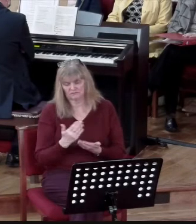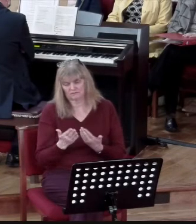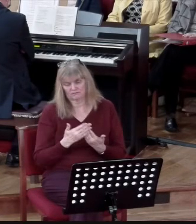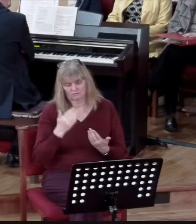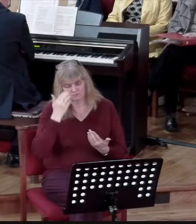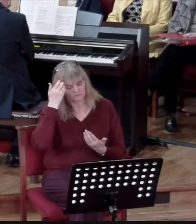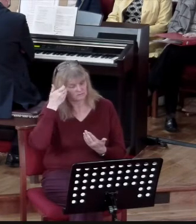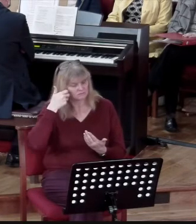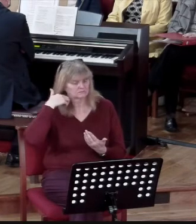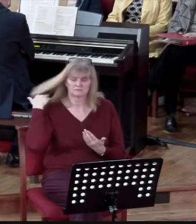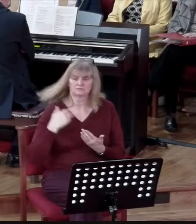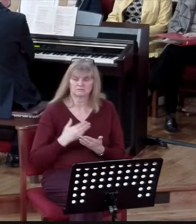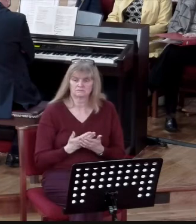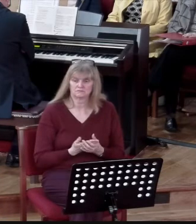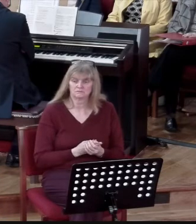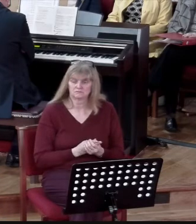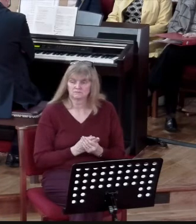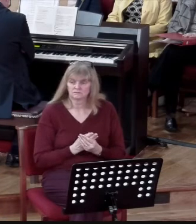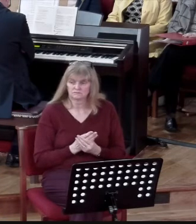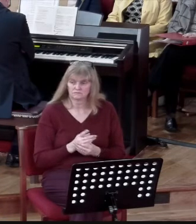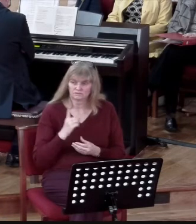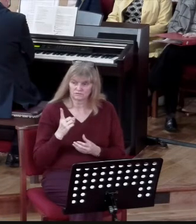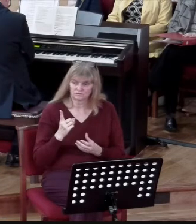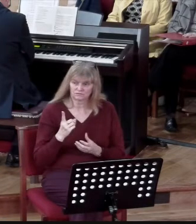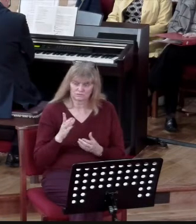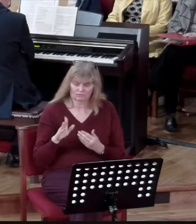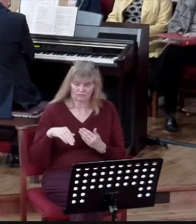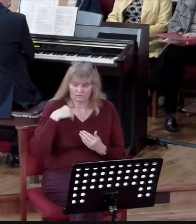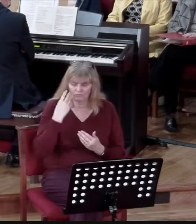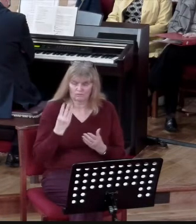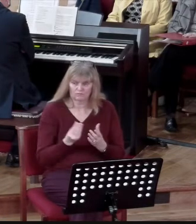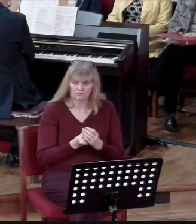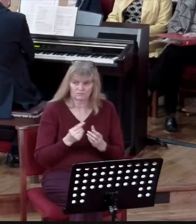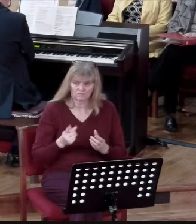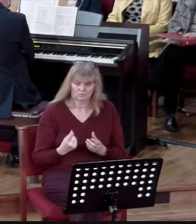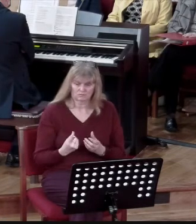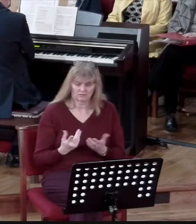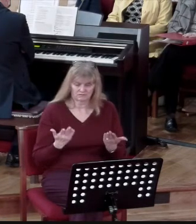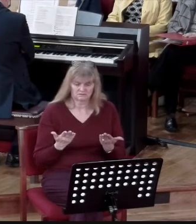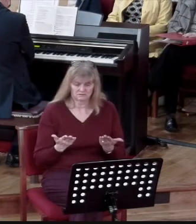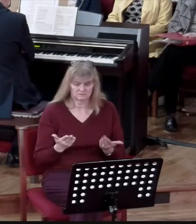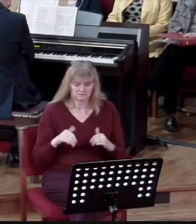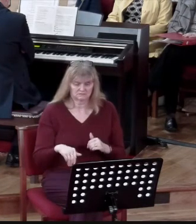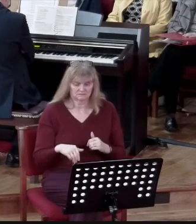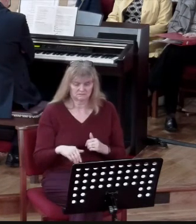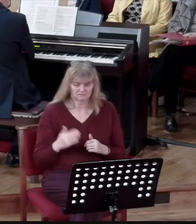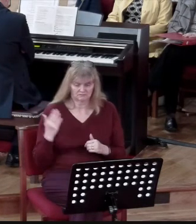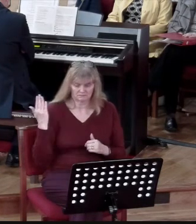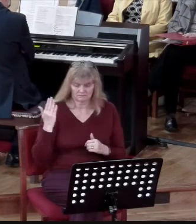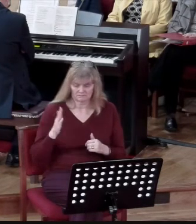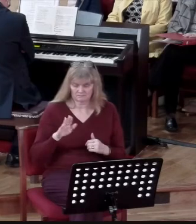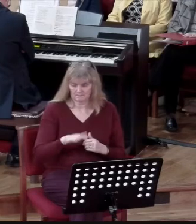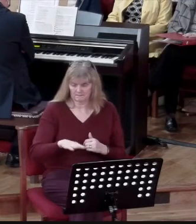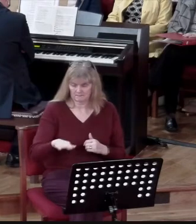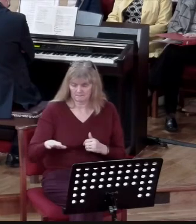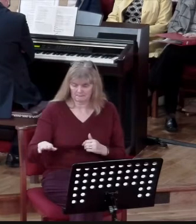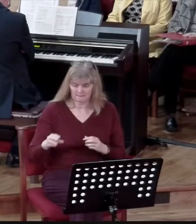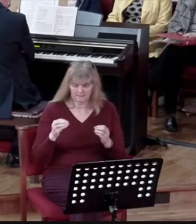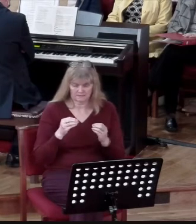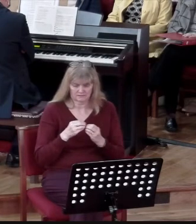know that you are the one who is with us always. So we remember the children's work with the Sunday school and the boys' brigade and